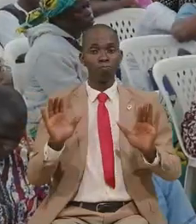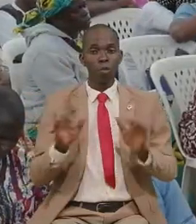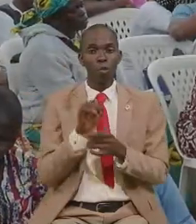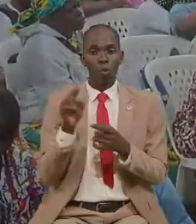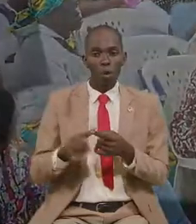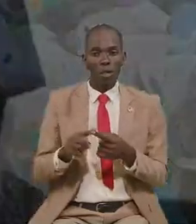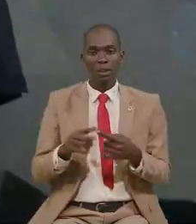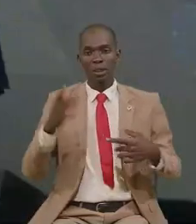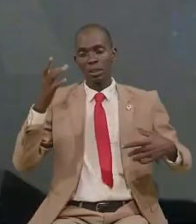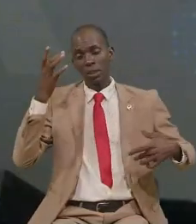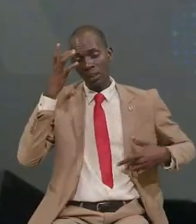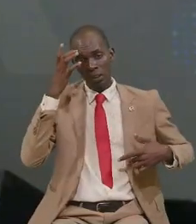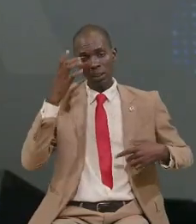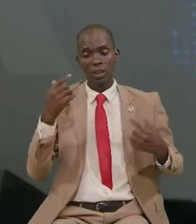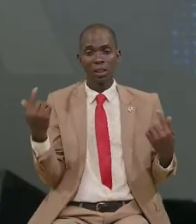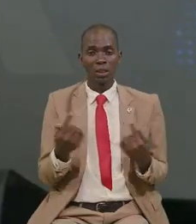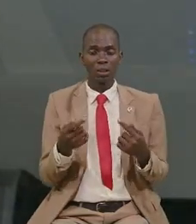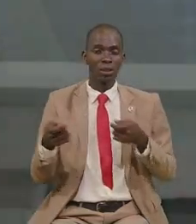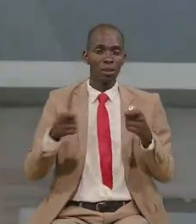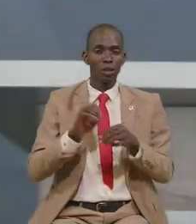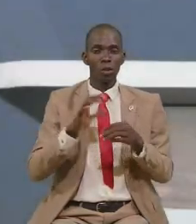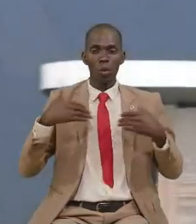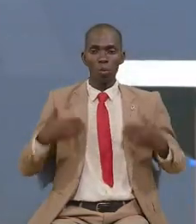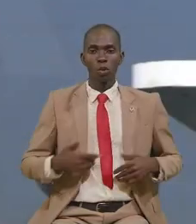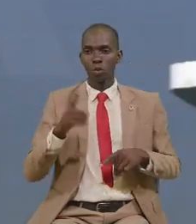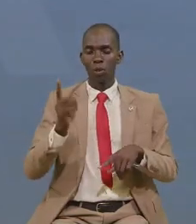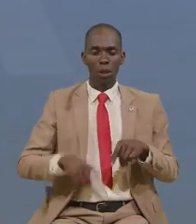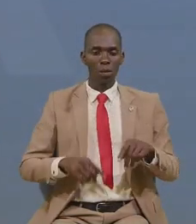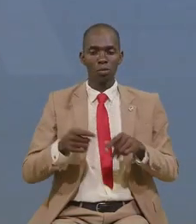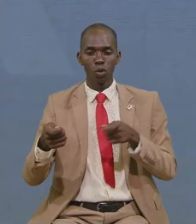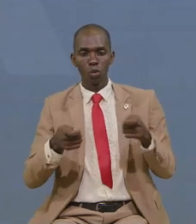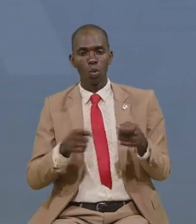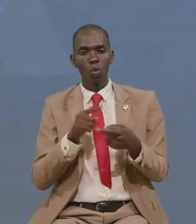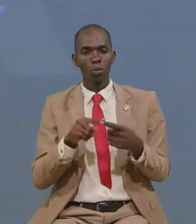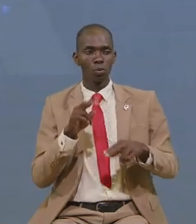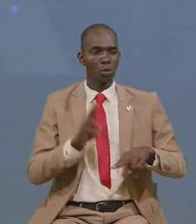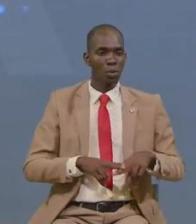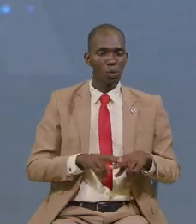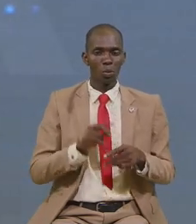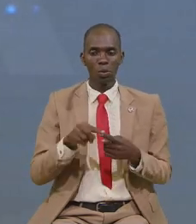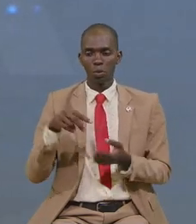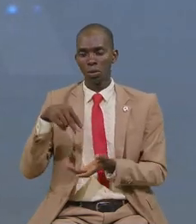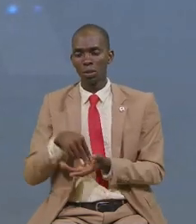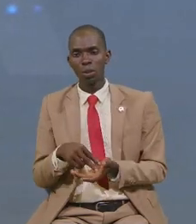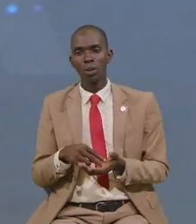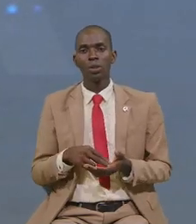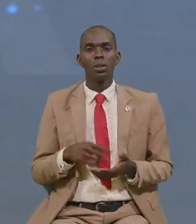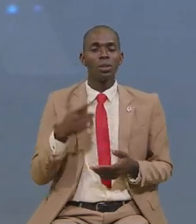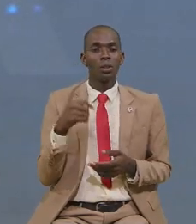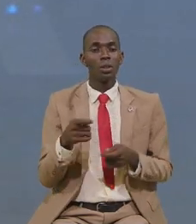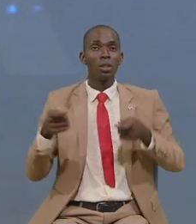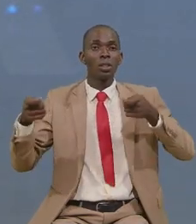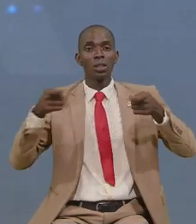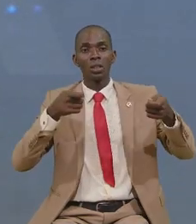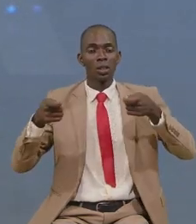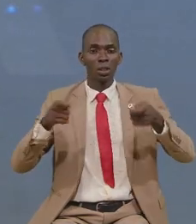is reigning there, you can't control when to sit down, when to stand up. The reigning one,